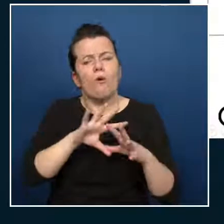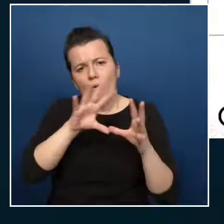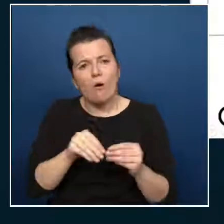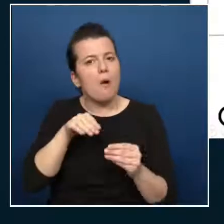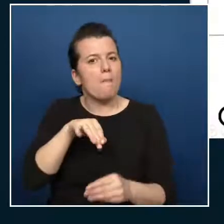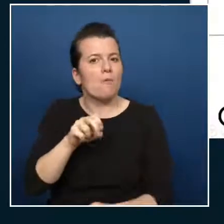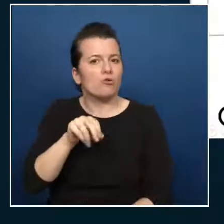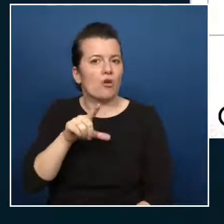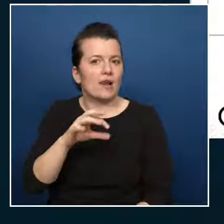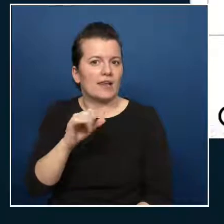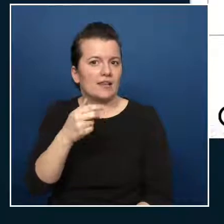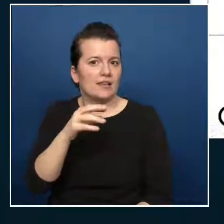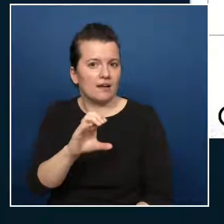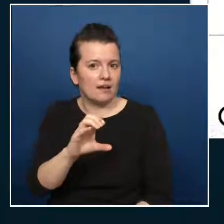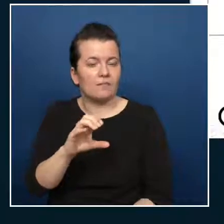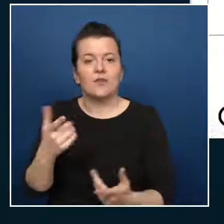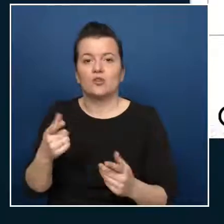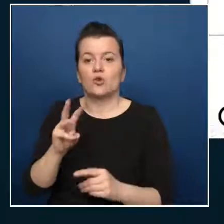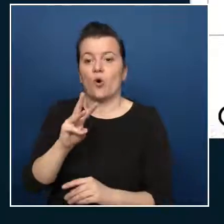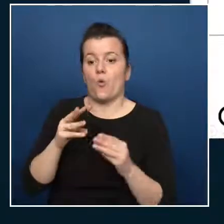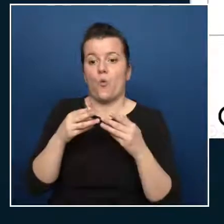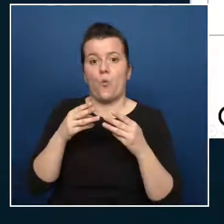the Windows servers,